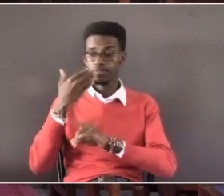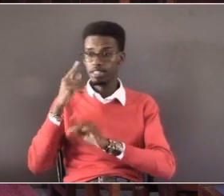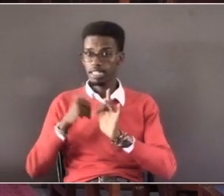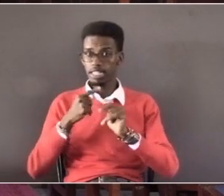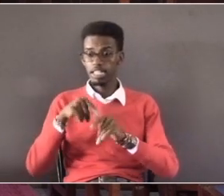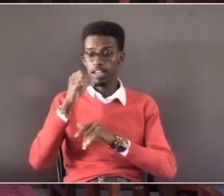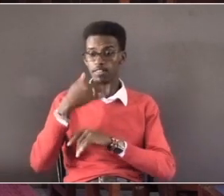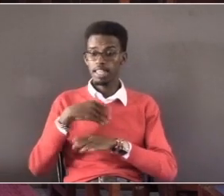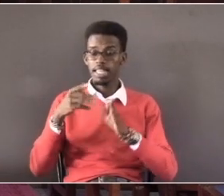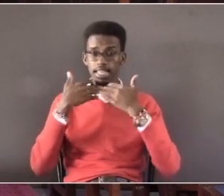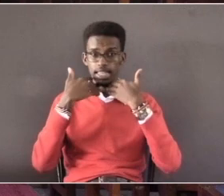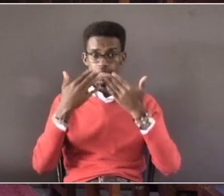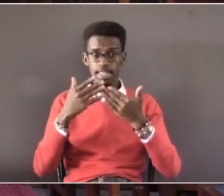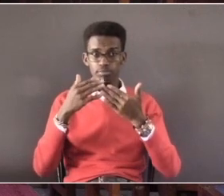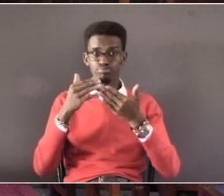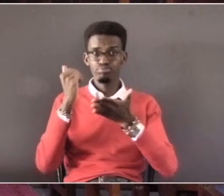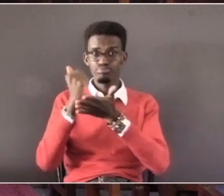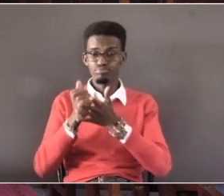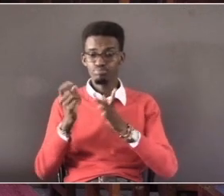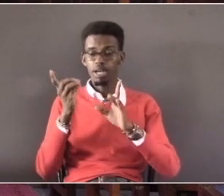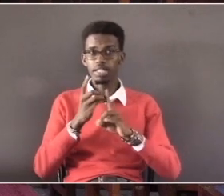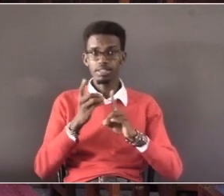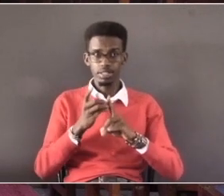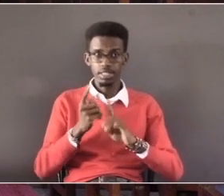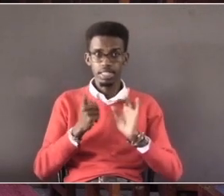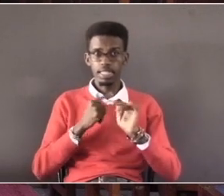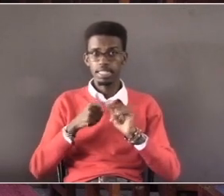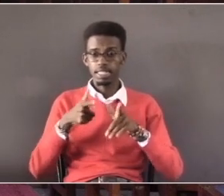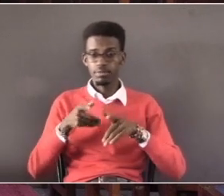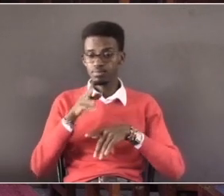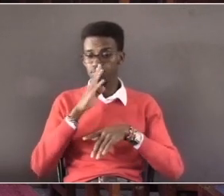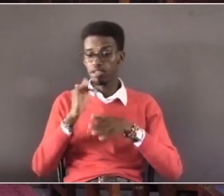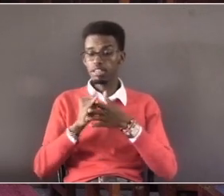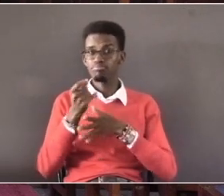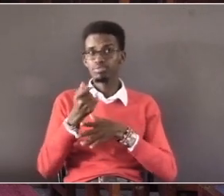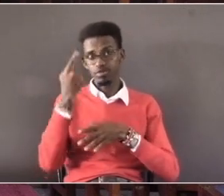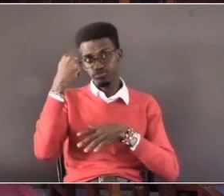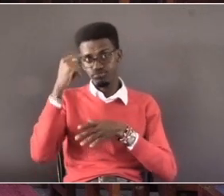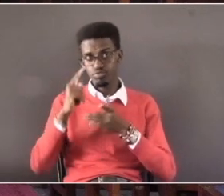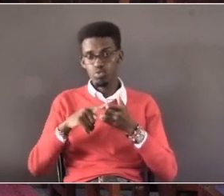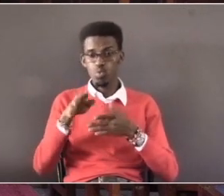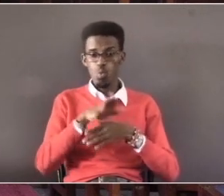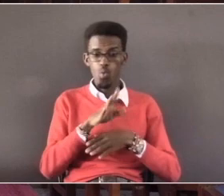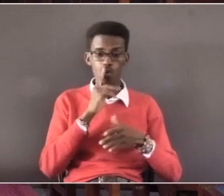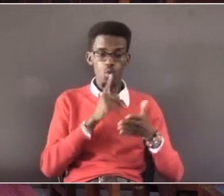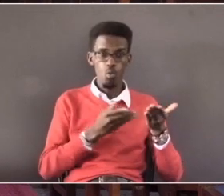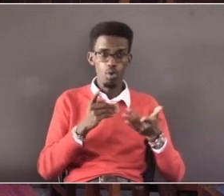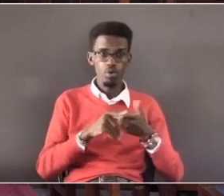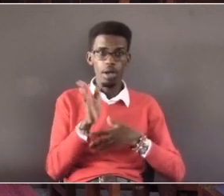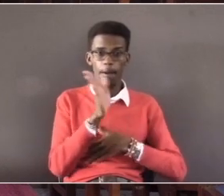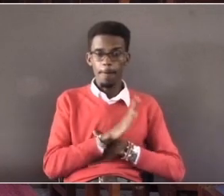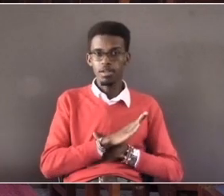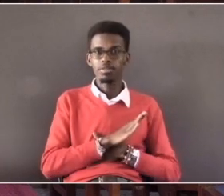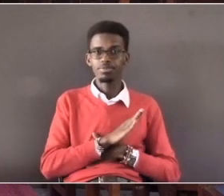there's nothing official, you are dating and you are lending that money on the premise that they will return it